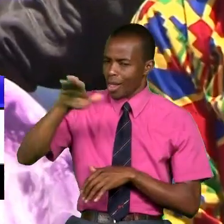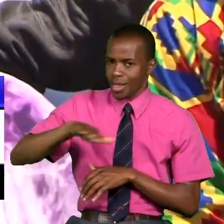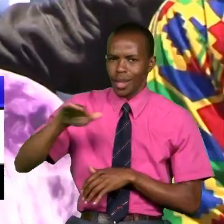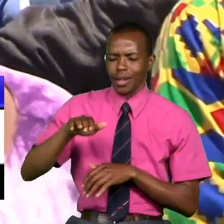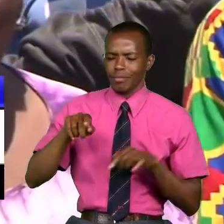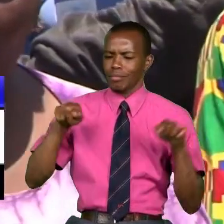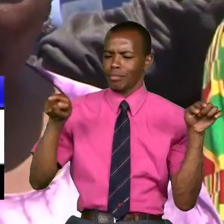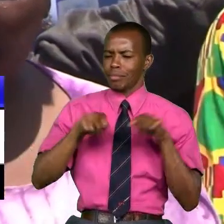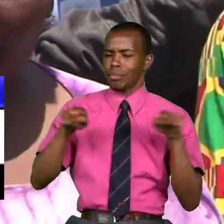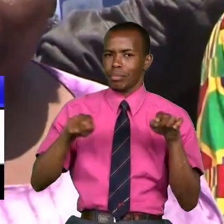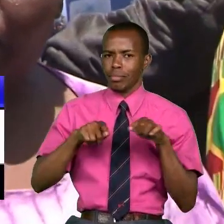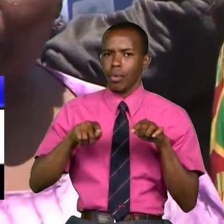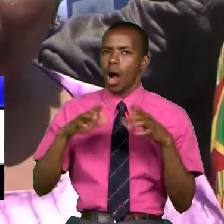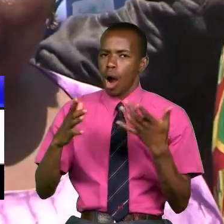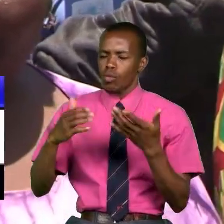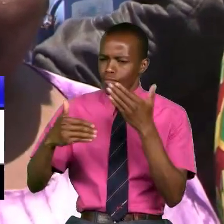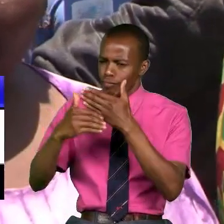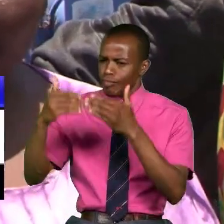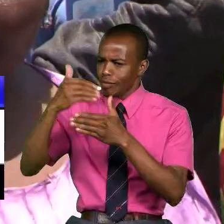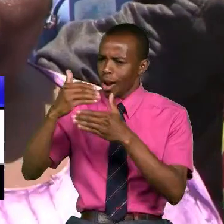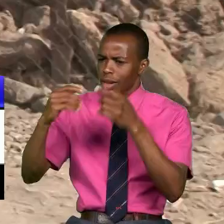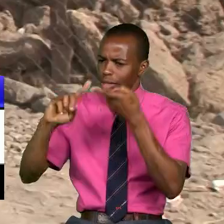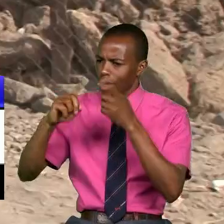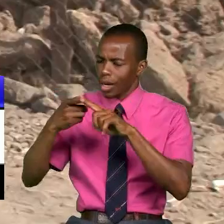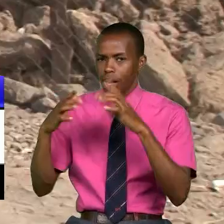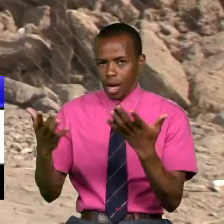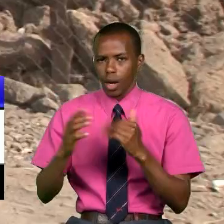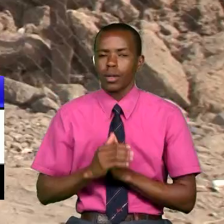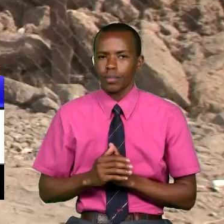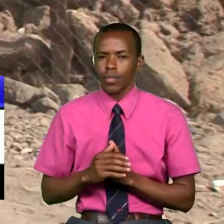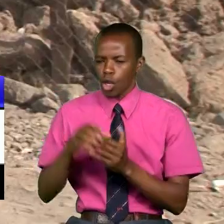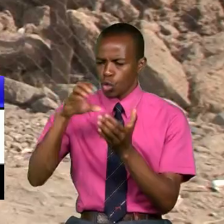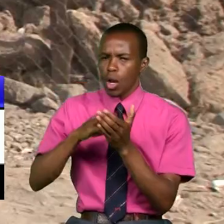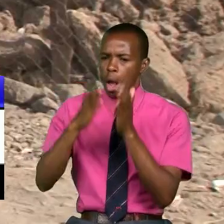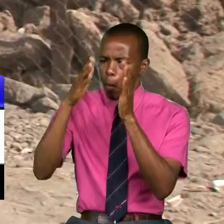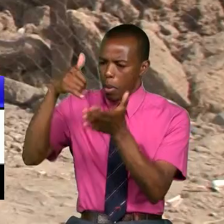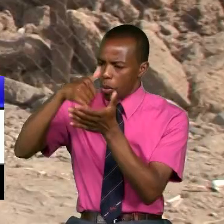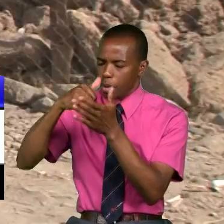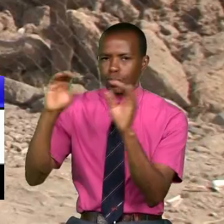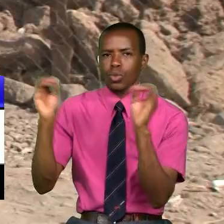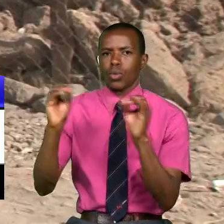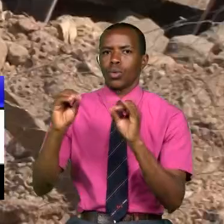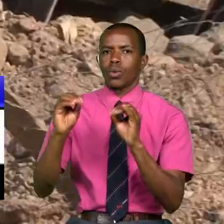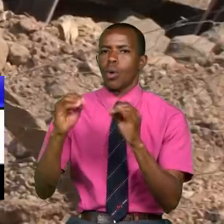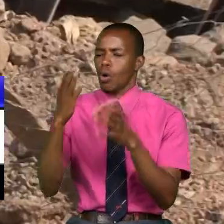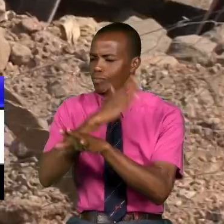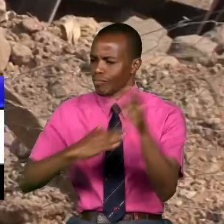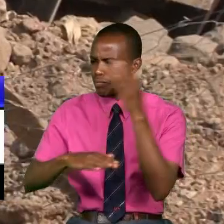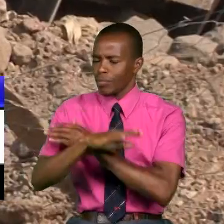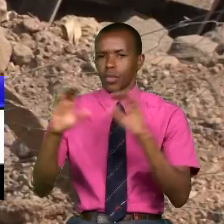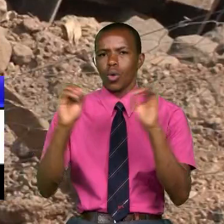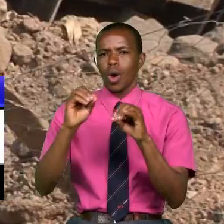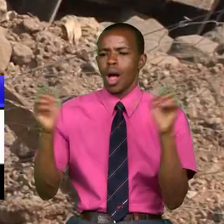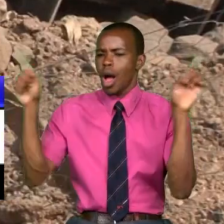into panic mode over the standards of buildings in the area. According to the incident, no one was injured in the tragic incident that occurred